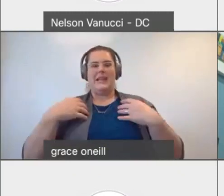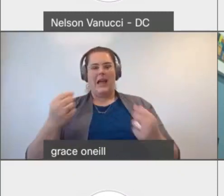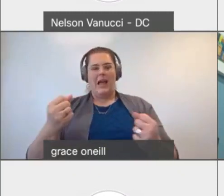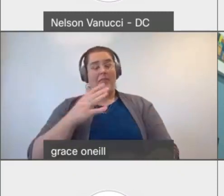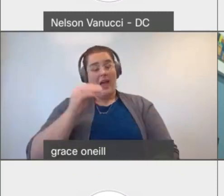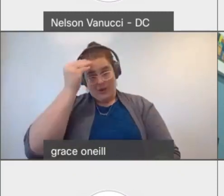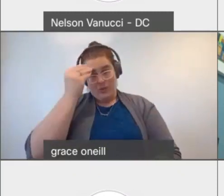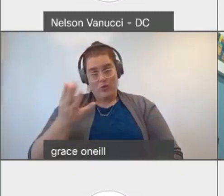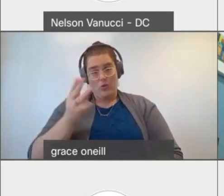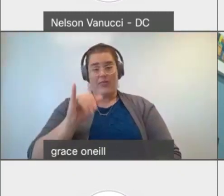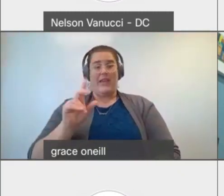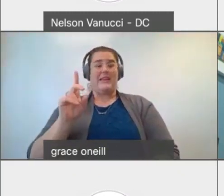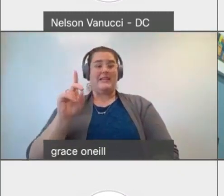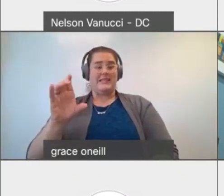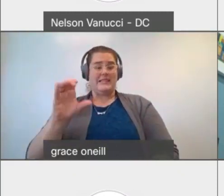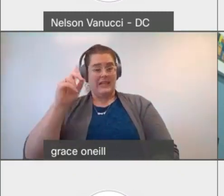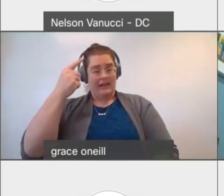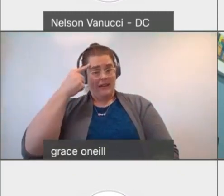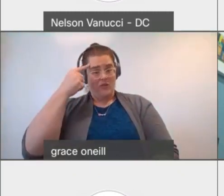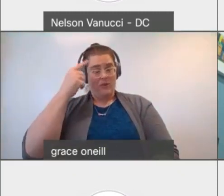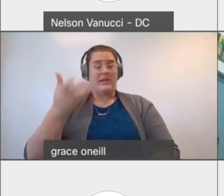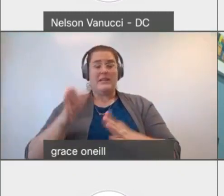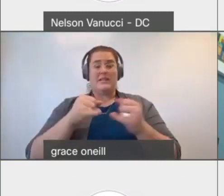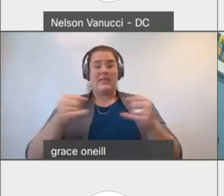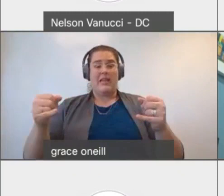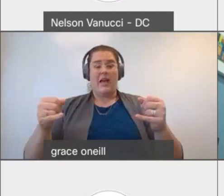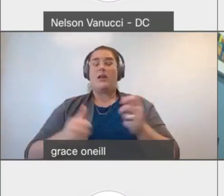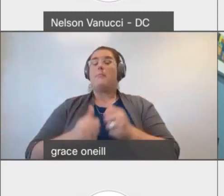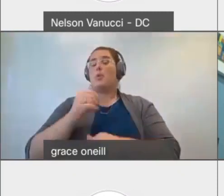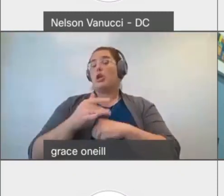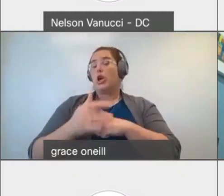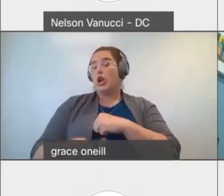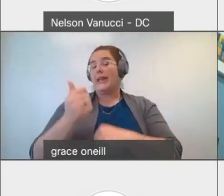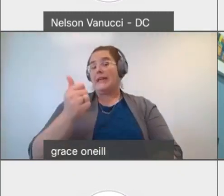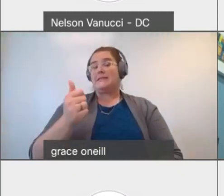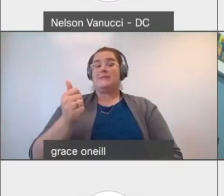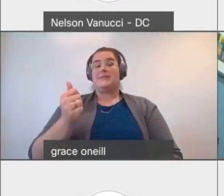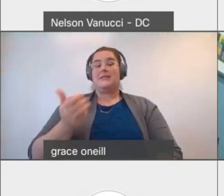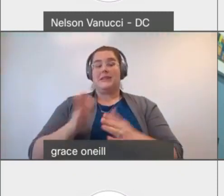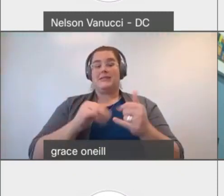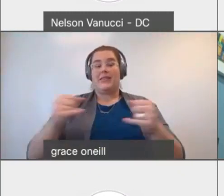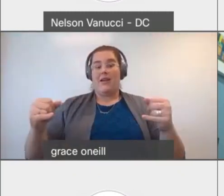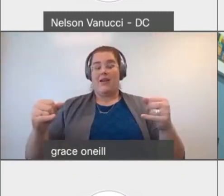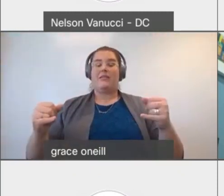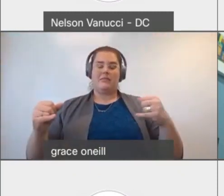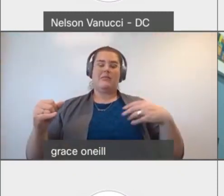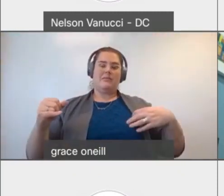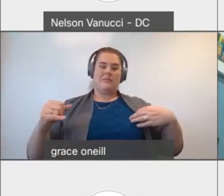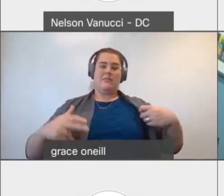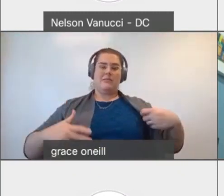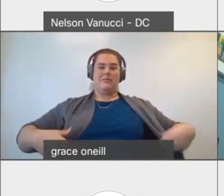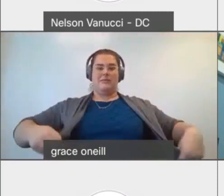the district government is the earliest deadline. And so